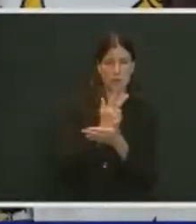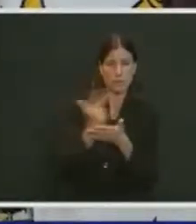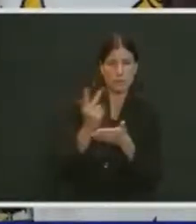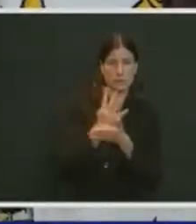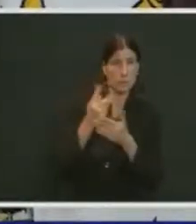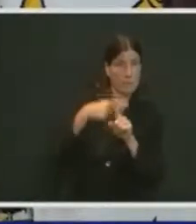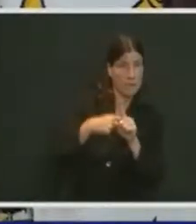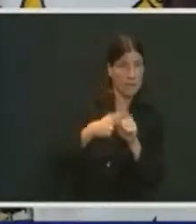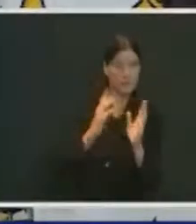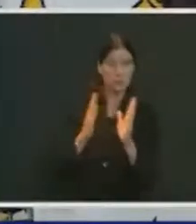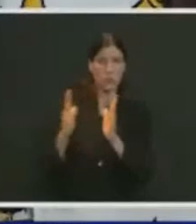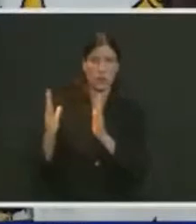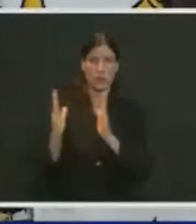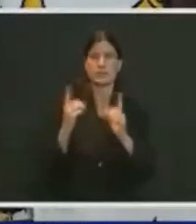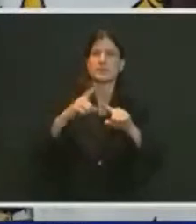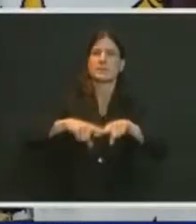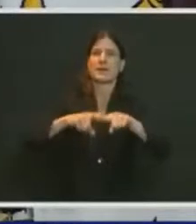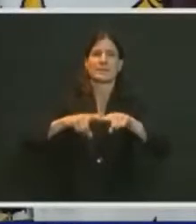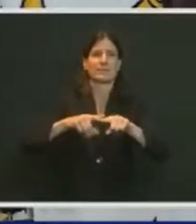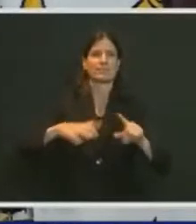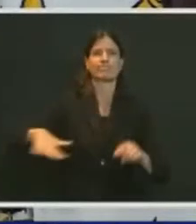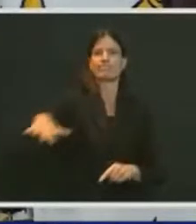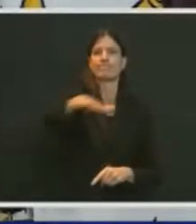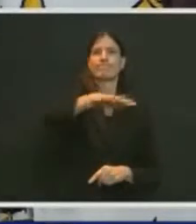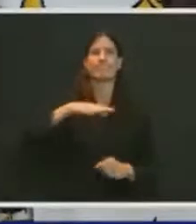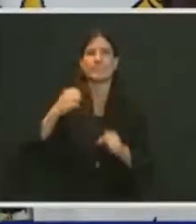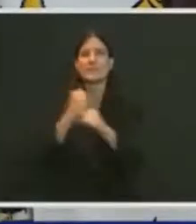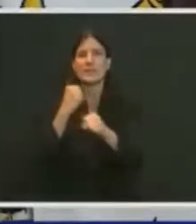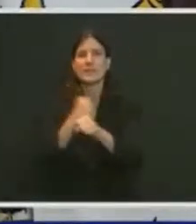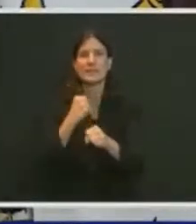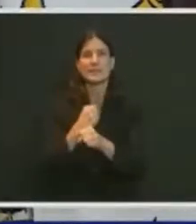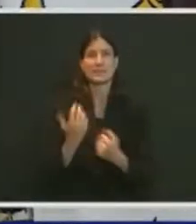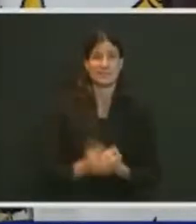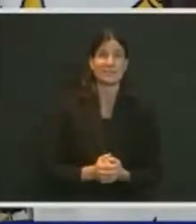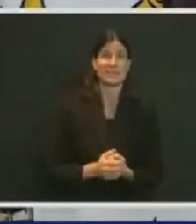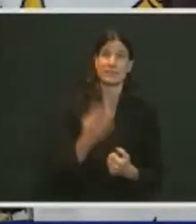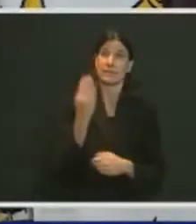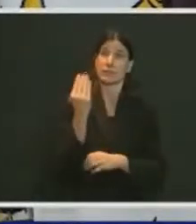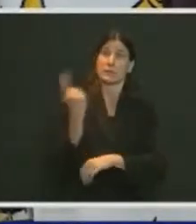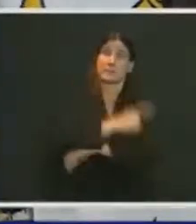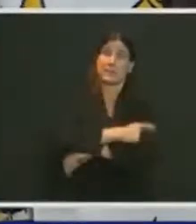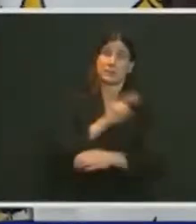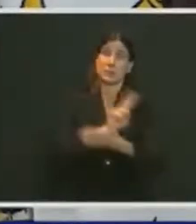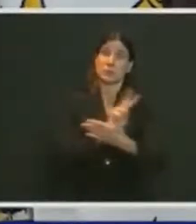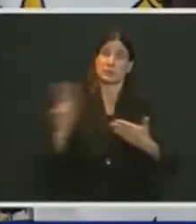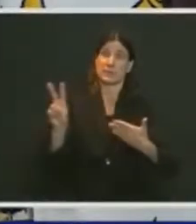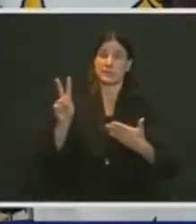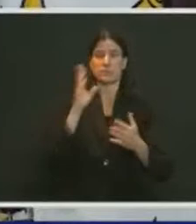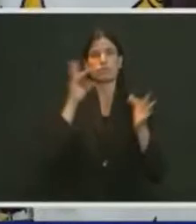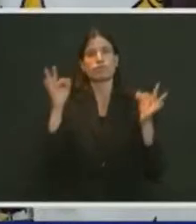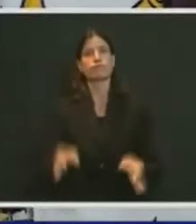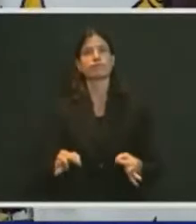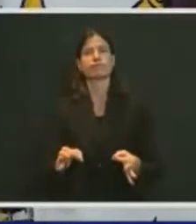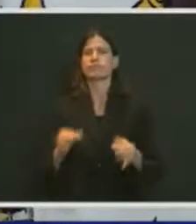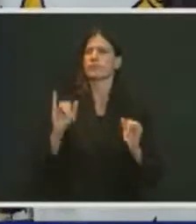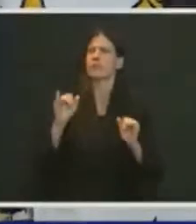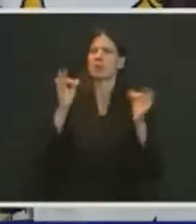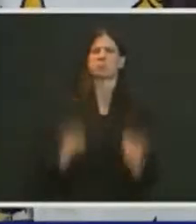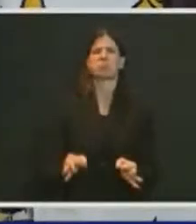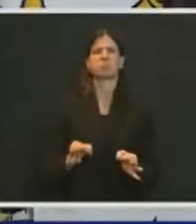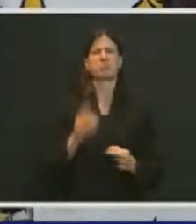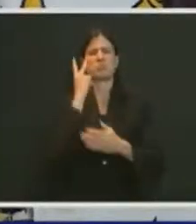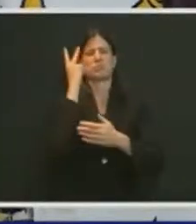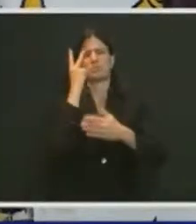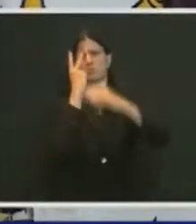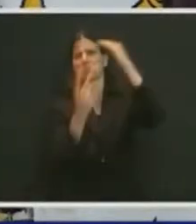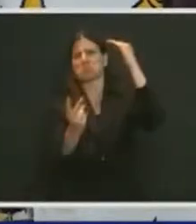particular magic of 14 days specifically, but we know the incubation period of the virus